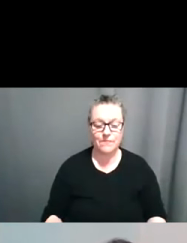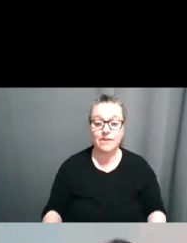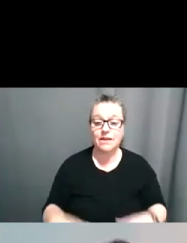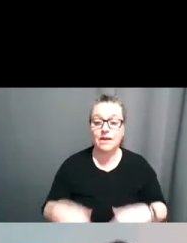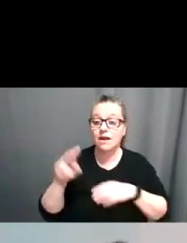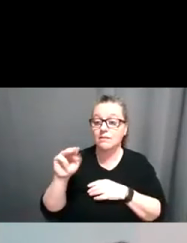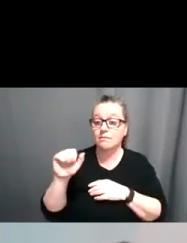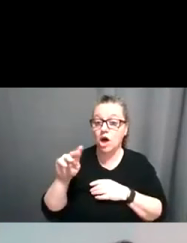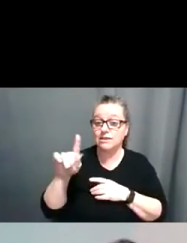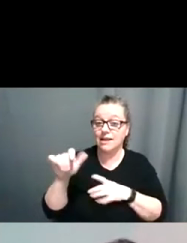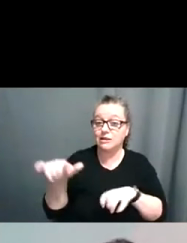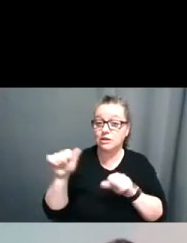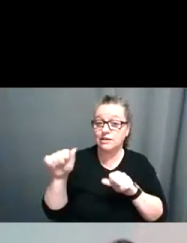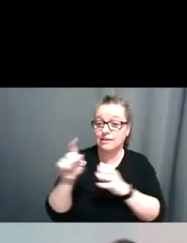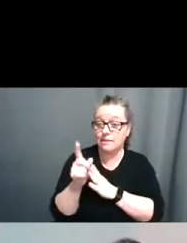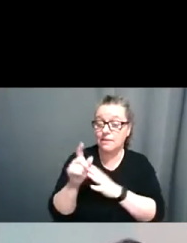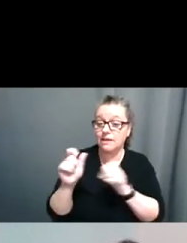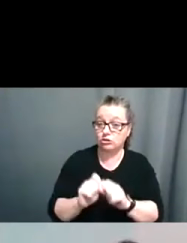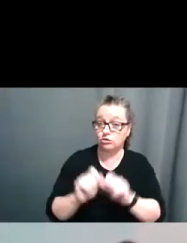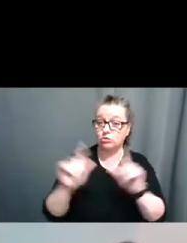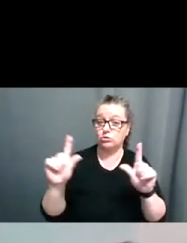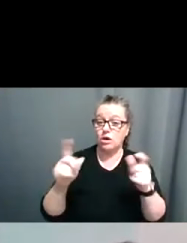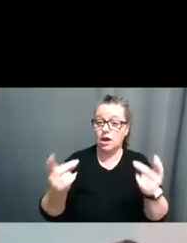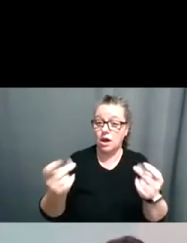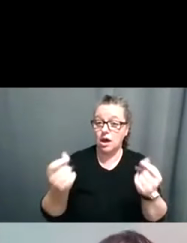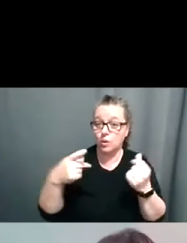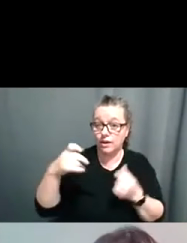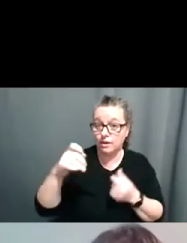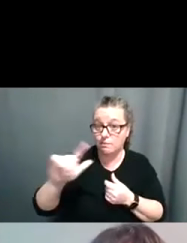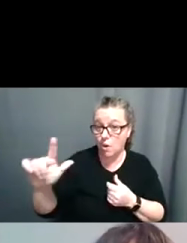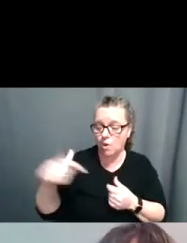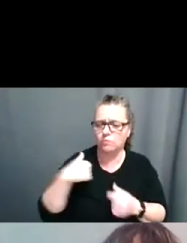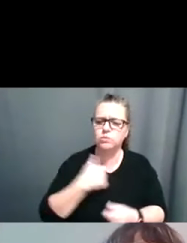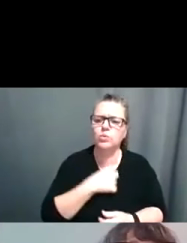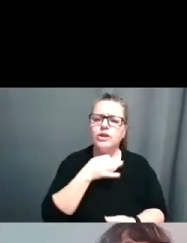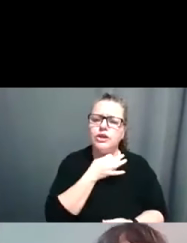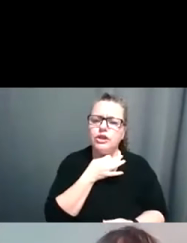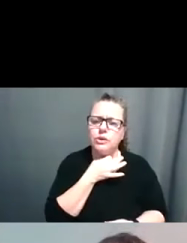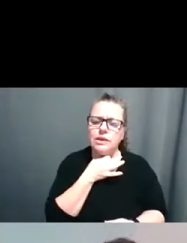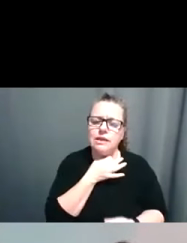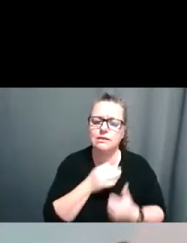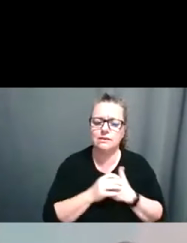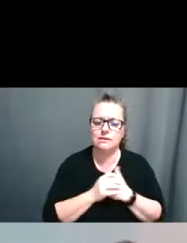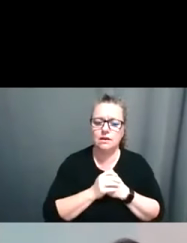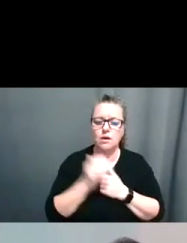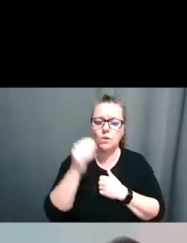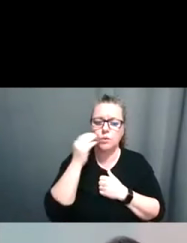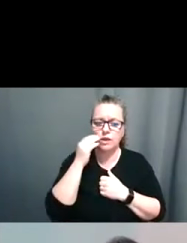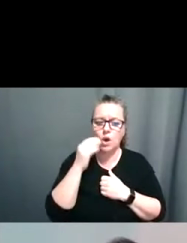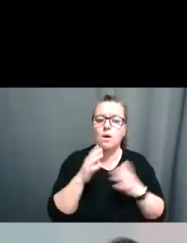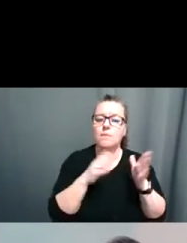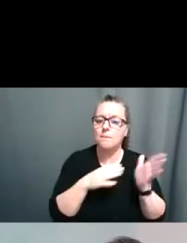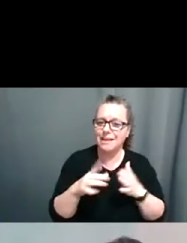Montana is going to take a moment here to launch a quick poll because we're curious. We know about Plan, Do, Check,